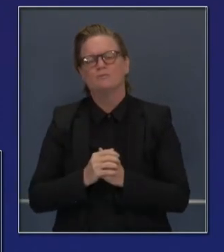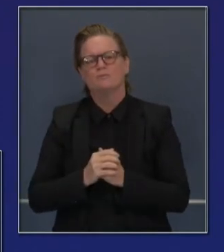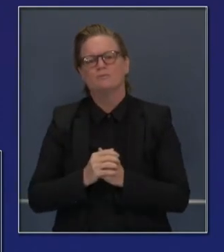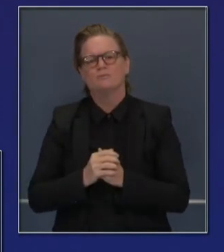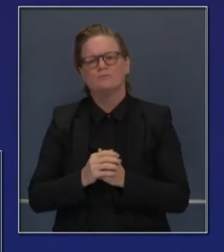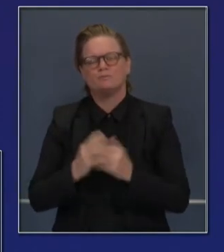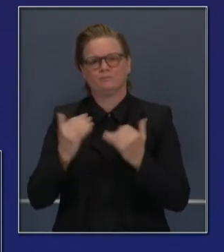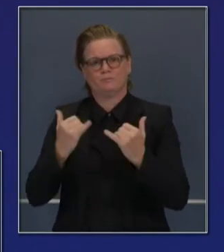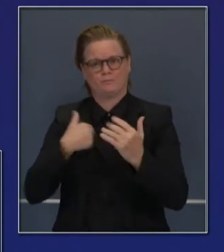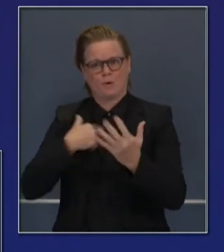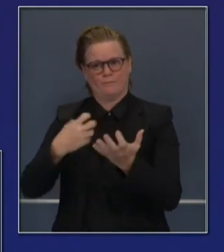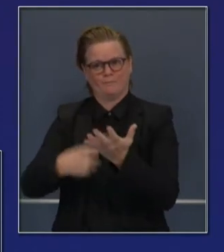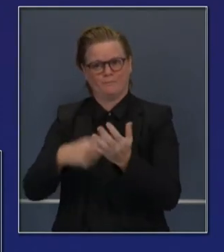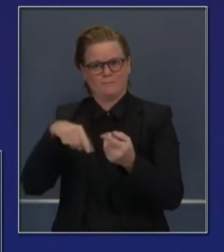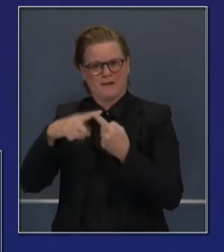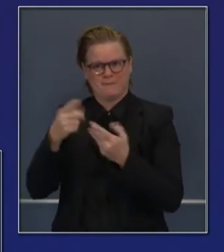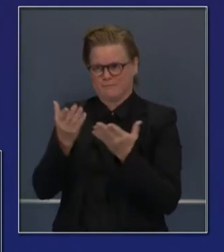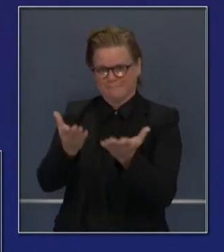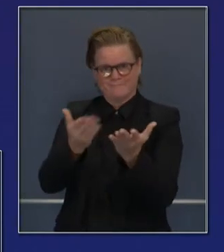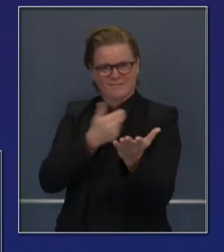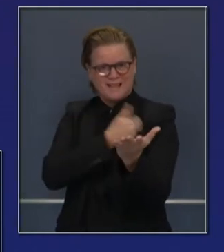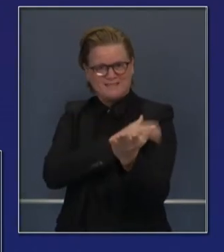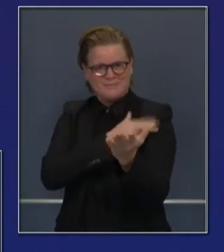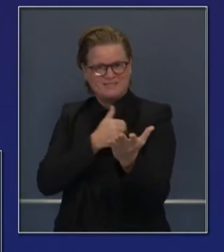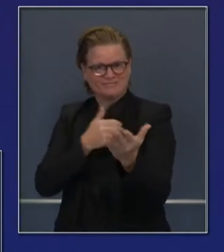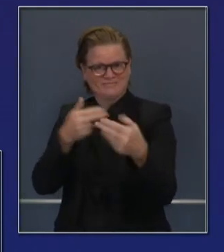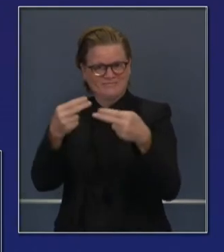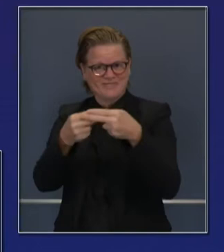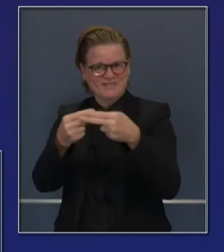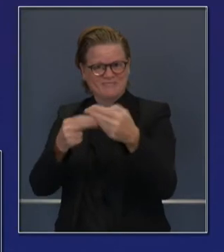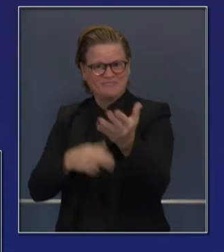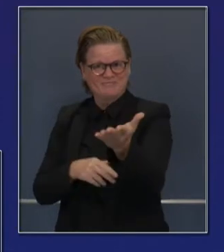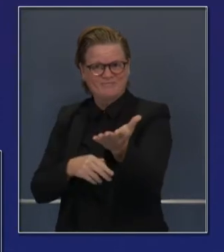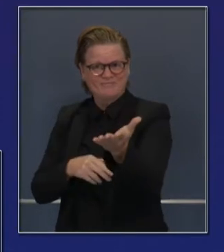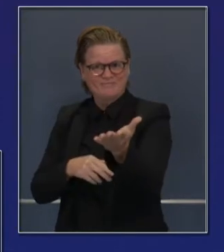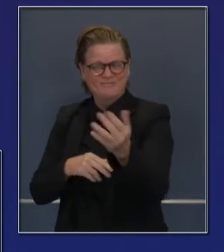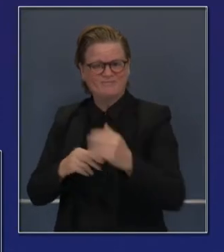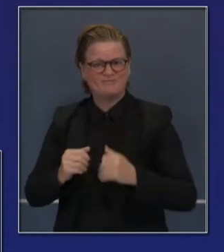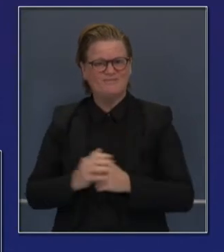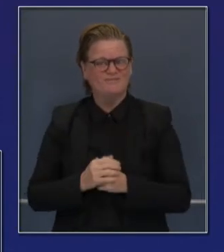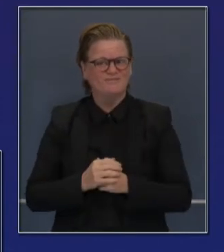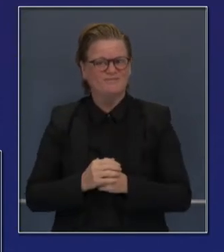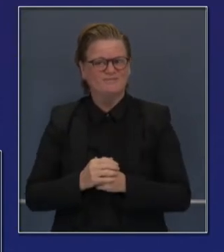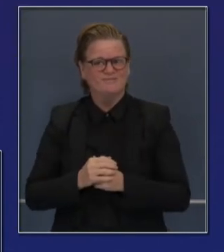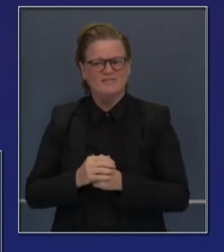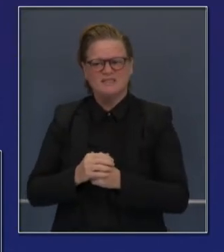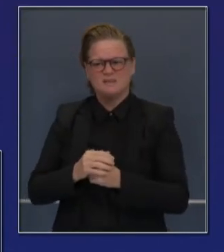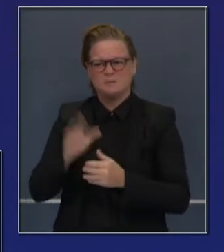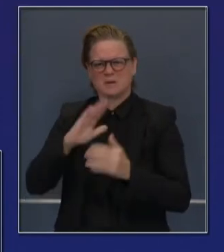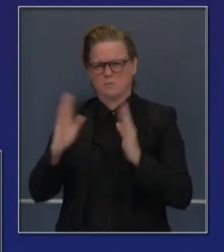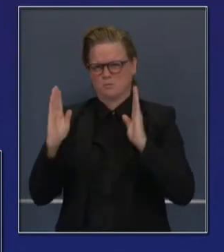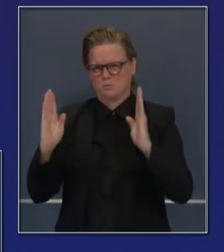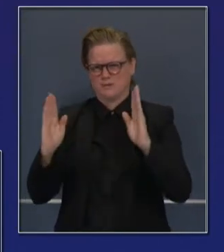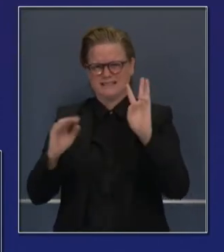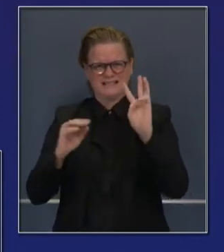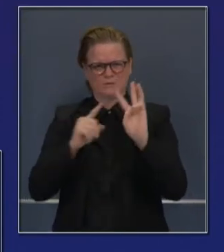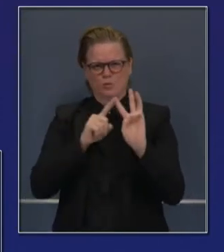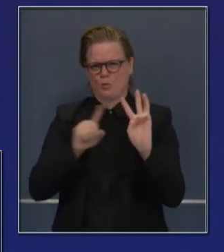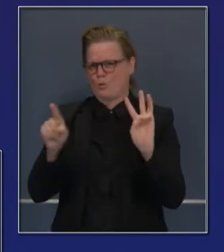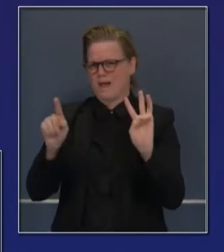hospitalization you've seen now for a little over 6 to 8 weeks. We've seen a significant